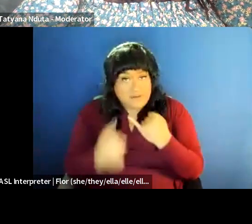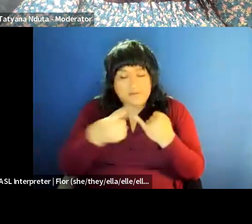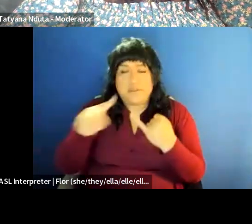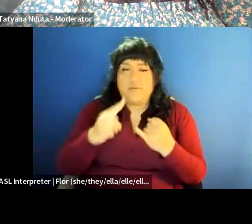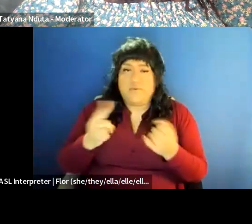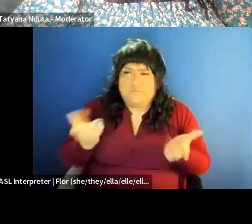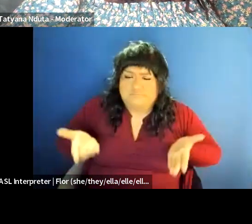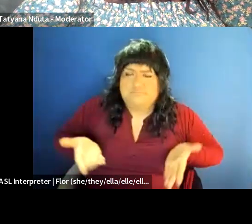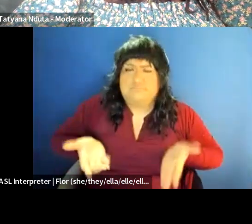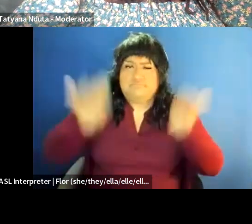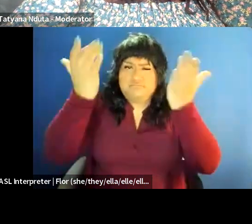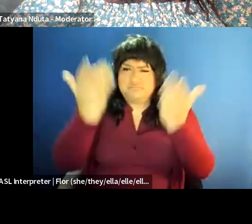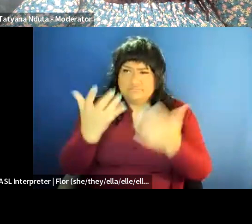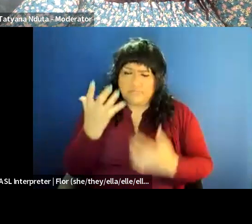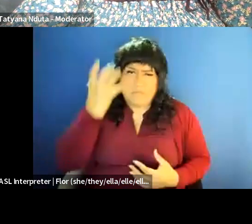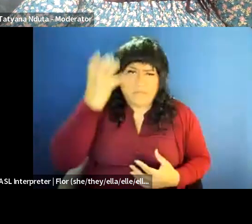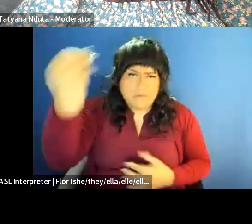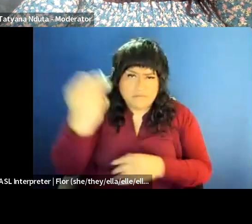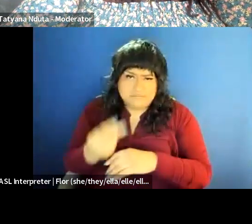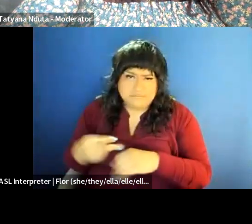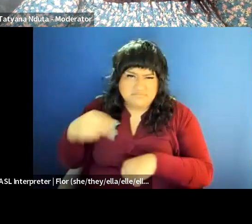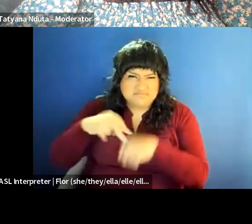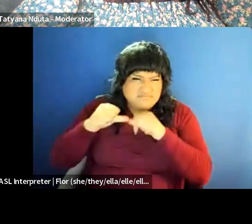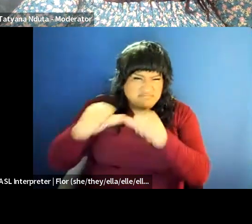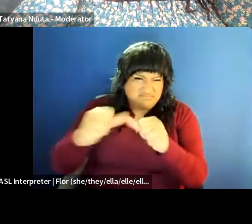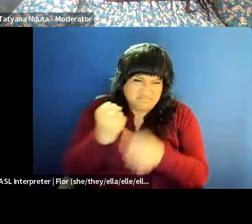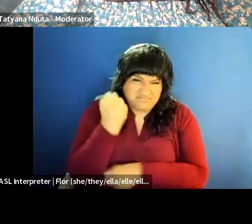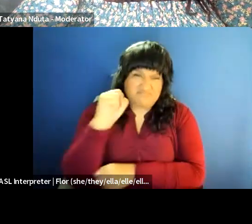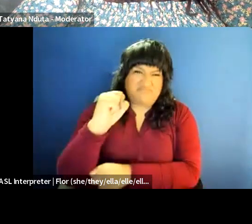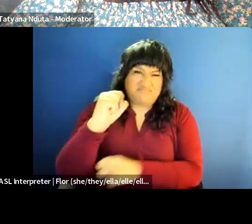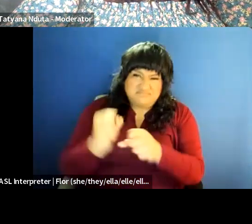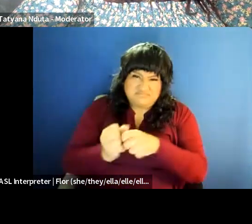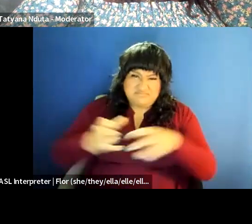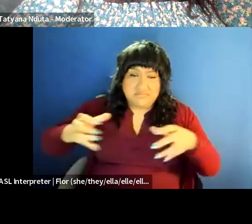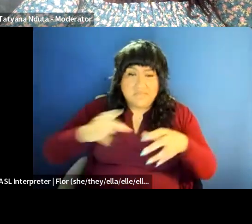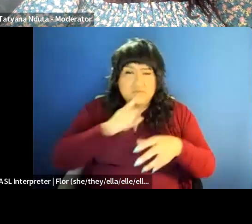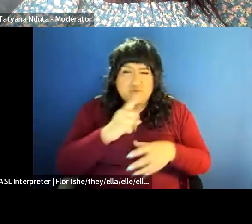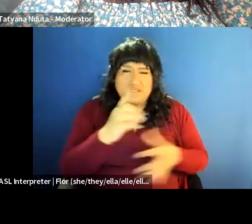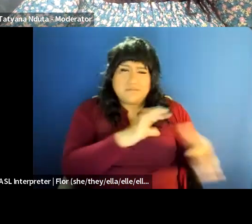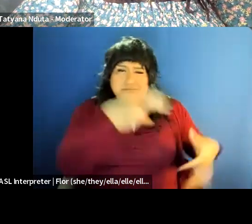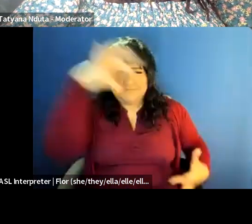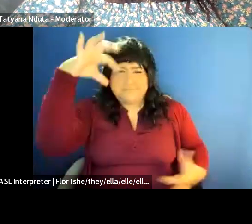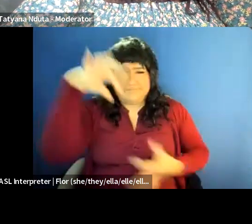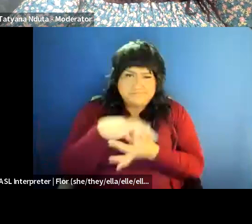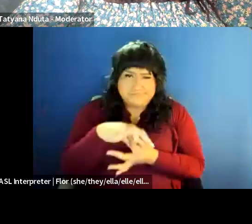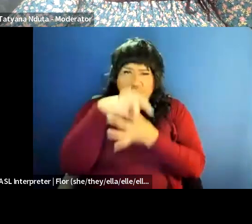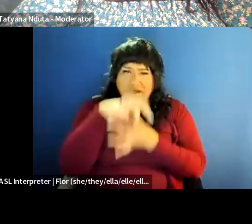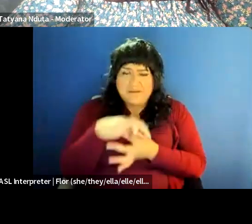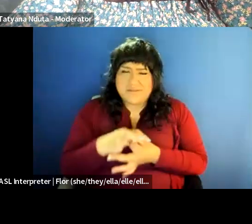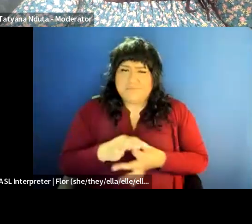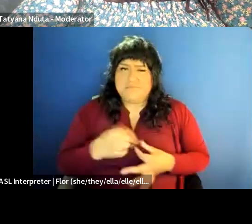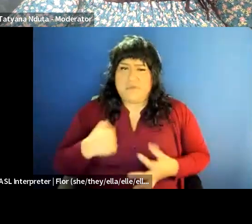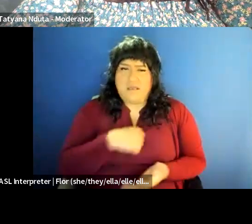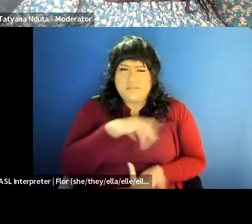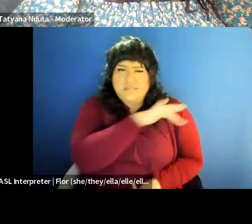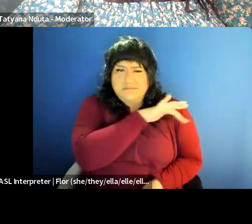ongoing resistance to these harms and ground us in centering liberation and healing as